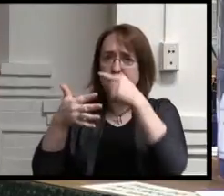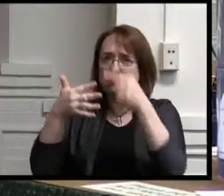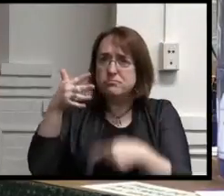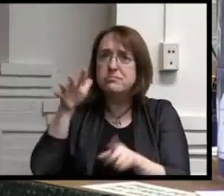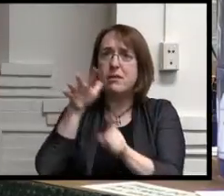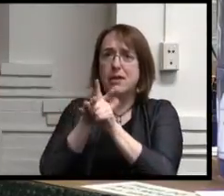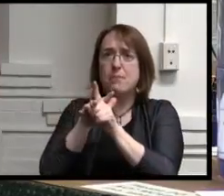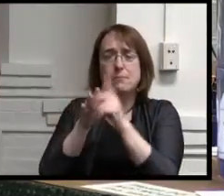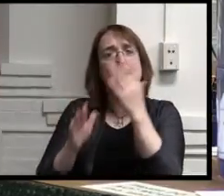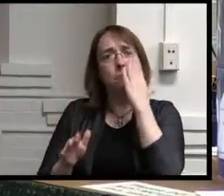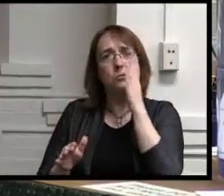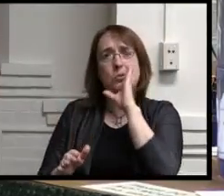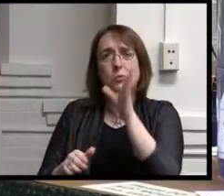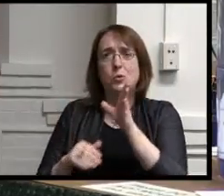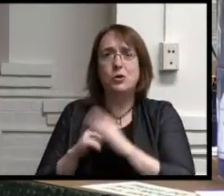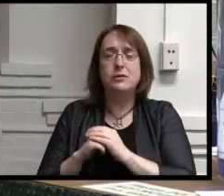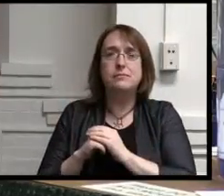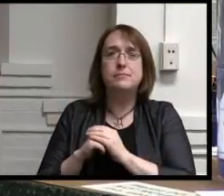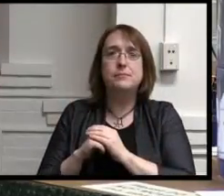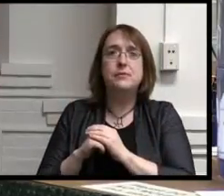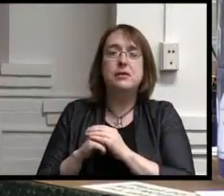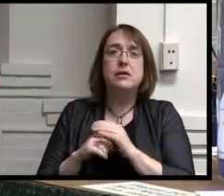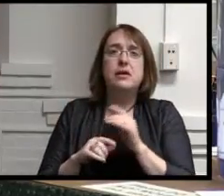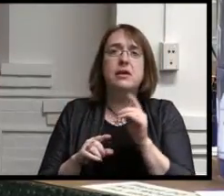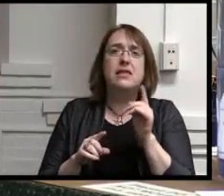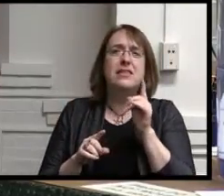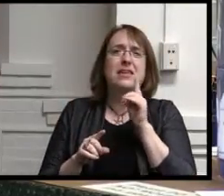well. There are